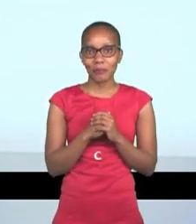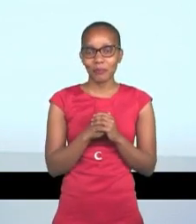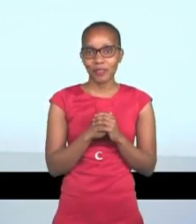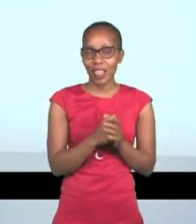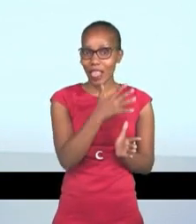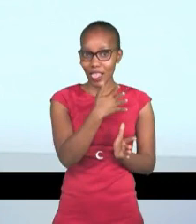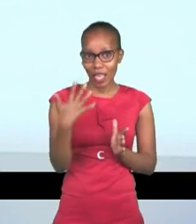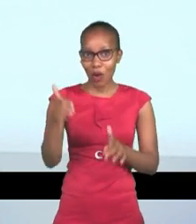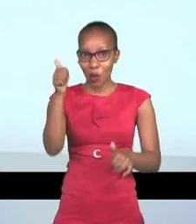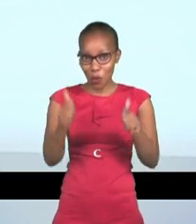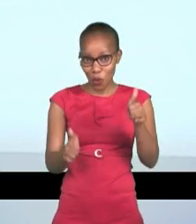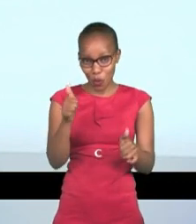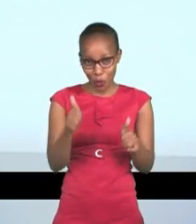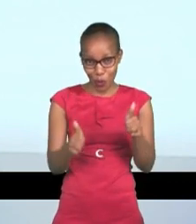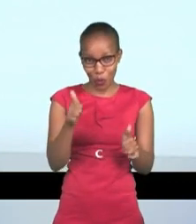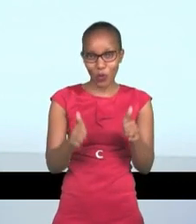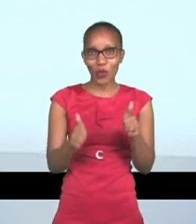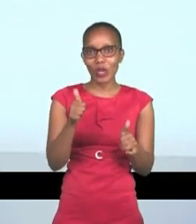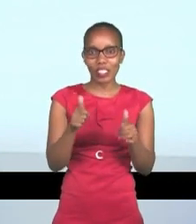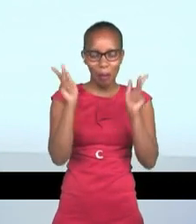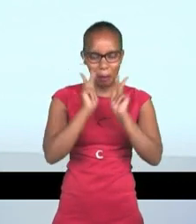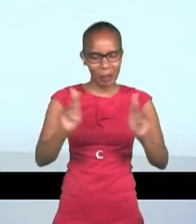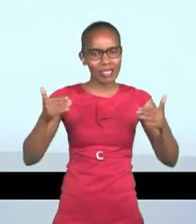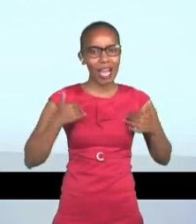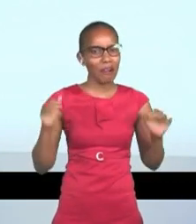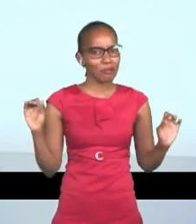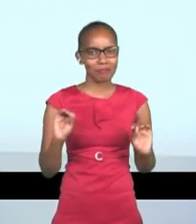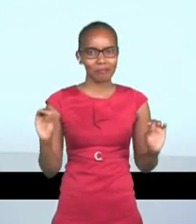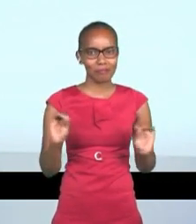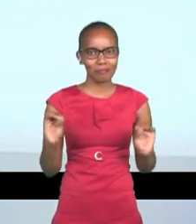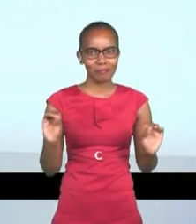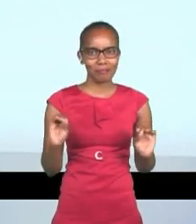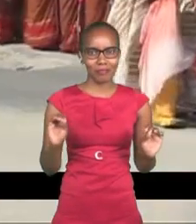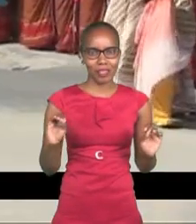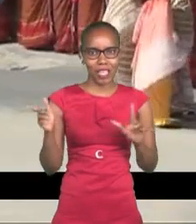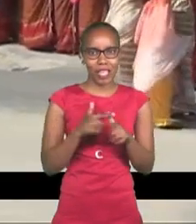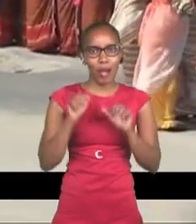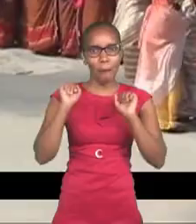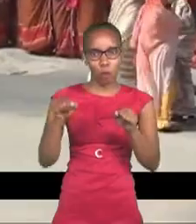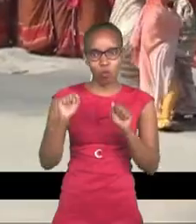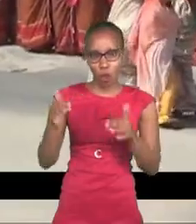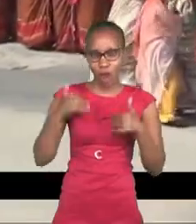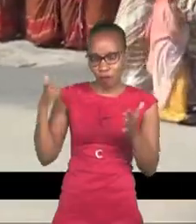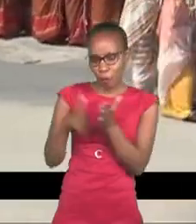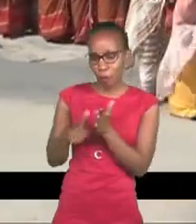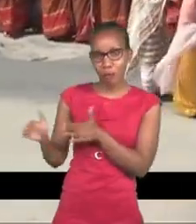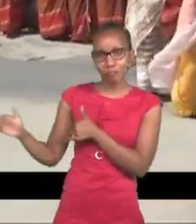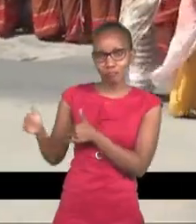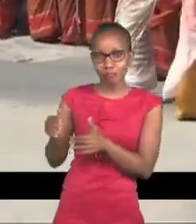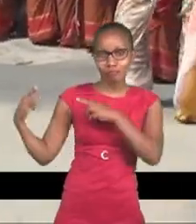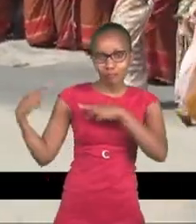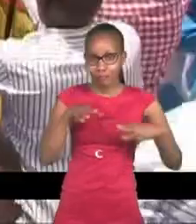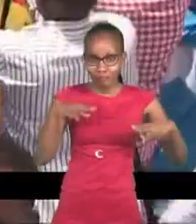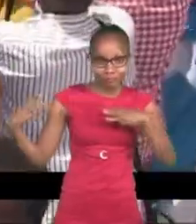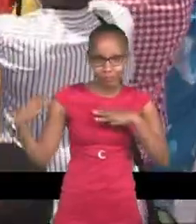that are not very peaceful in nature tend to permeate this border. The fighting by forces